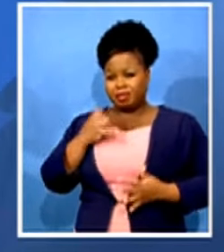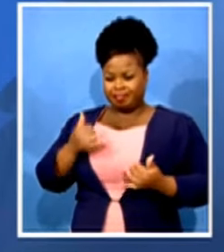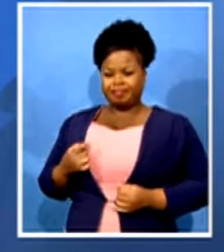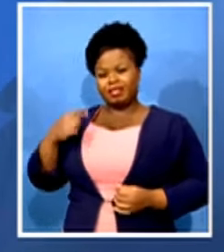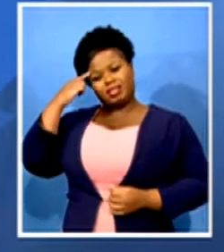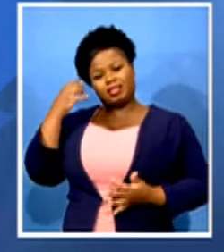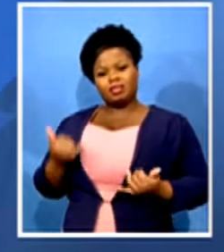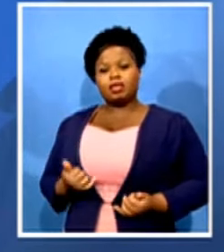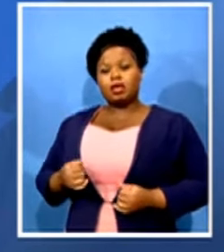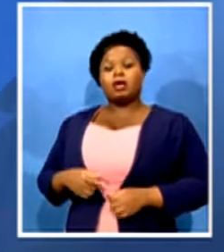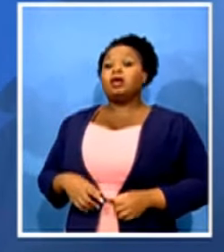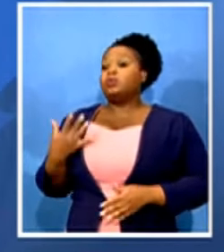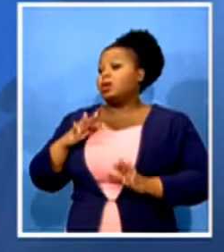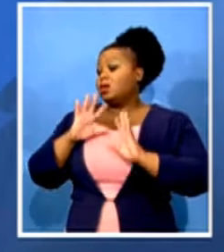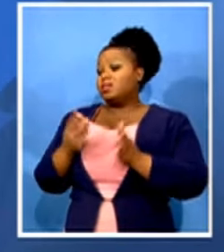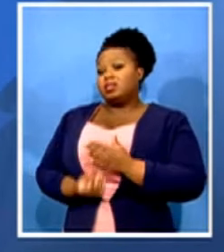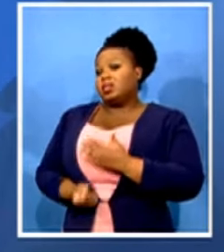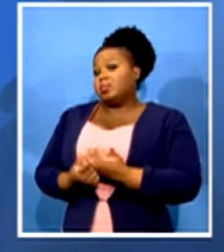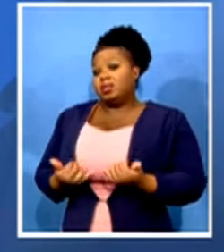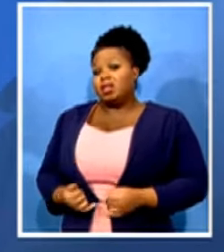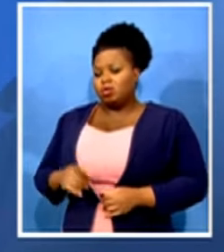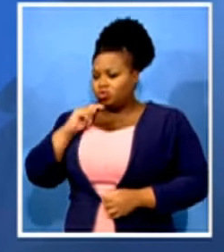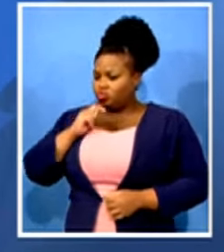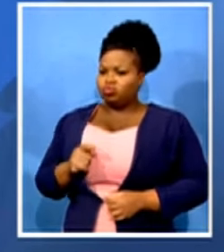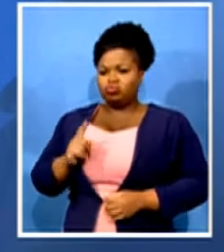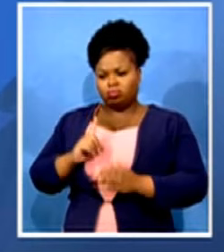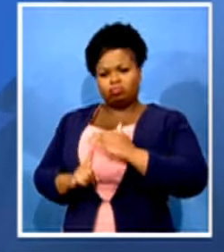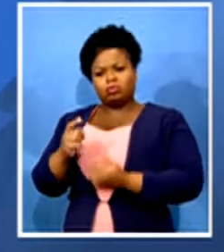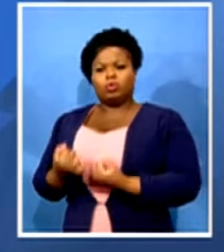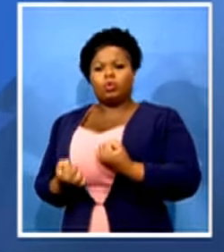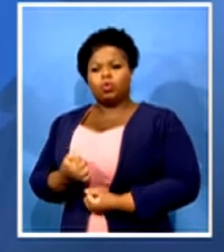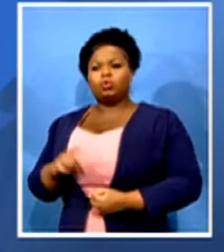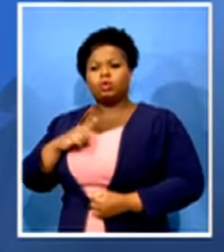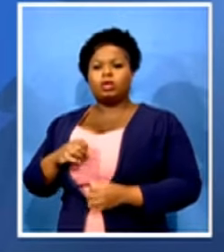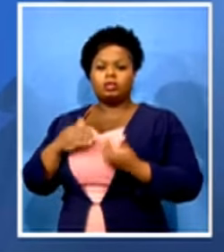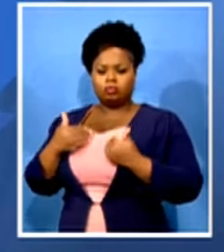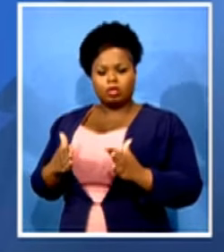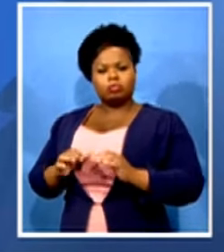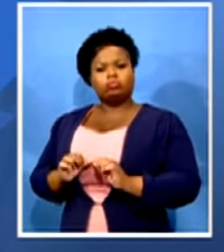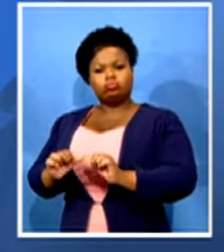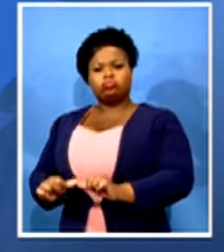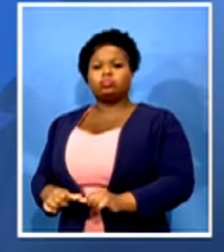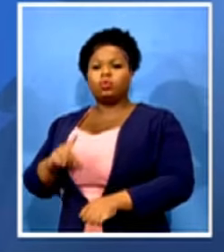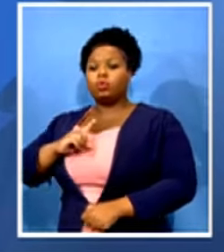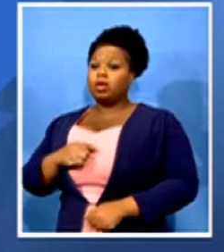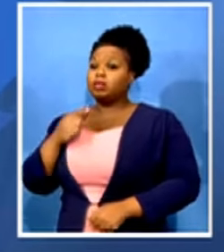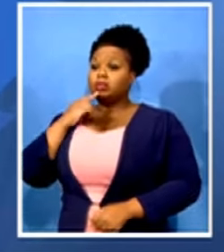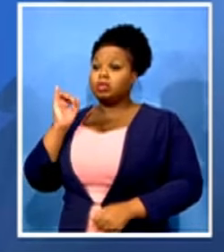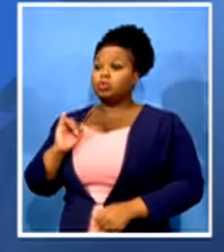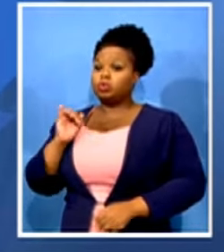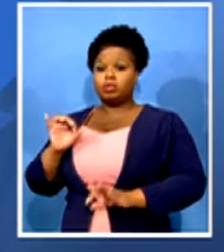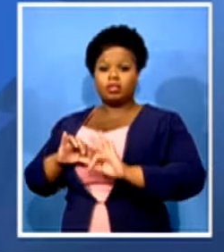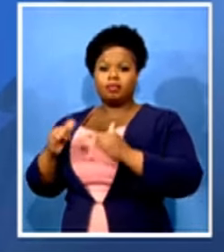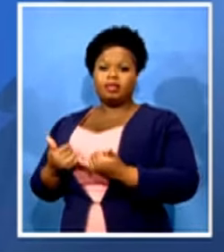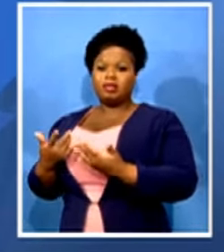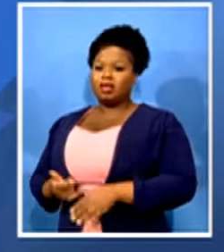measures to try and keep our doors open. The courts have ruled that the insurance companies need to pay out our insurances, and we're still sitting